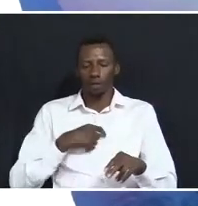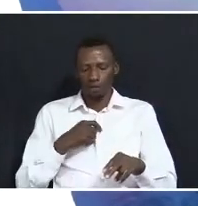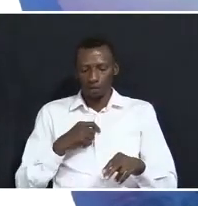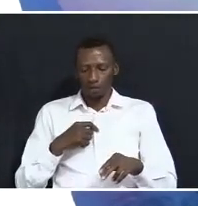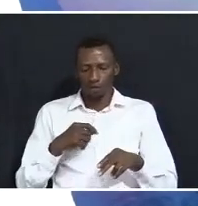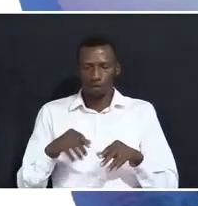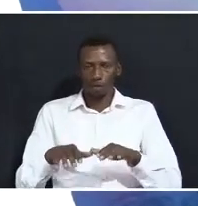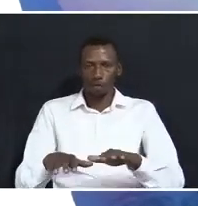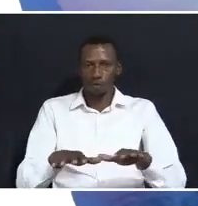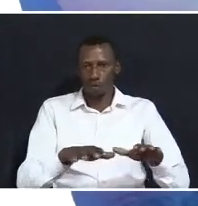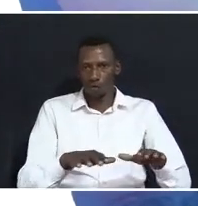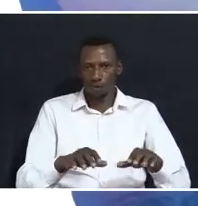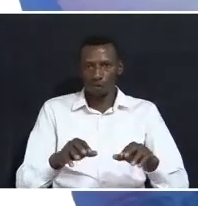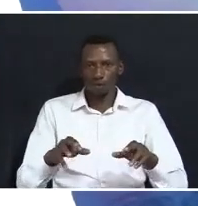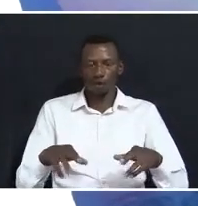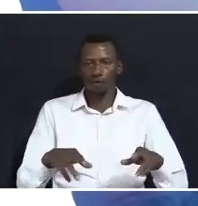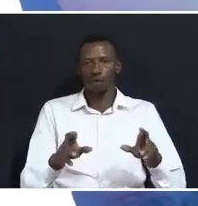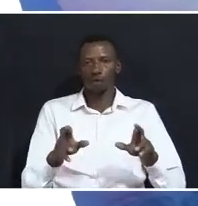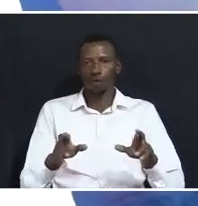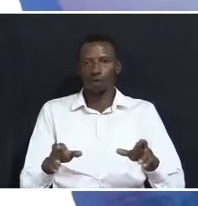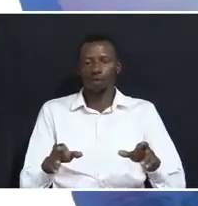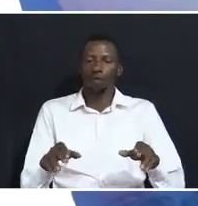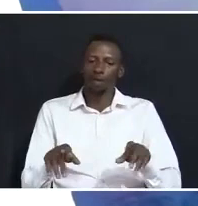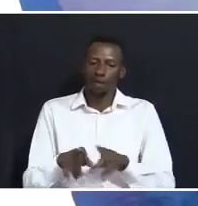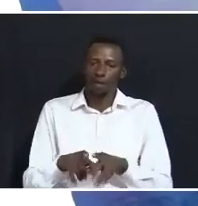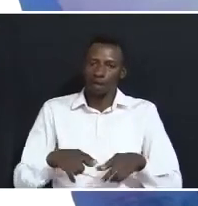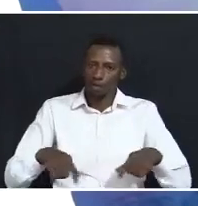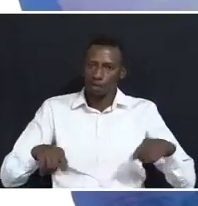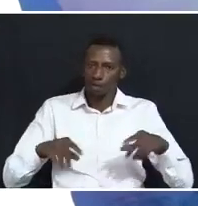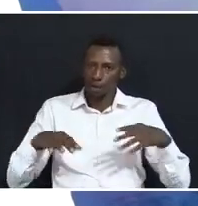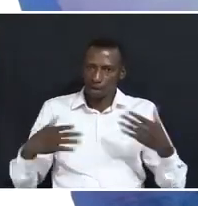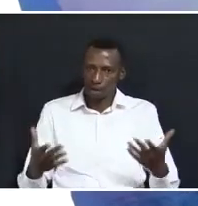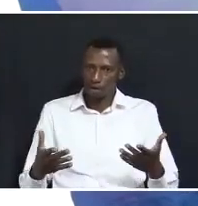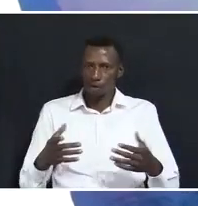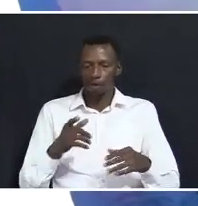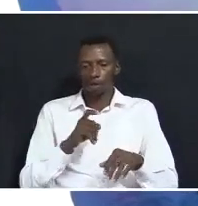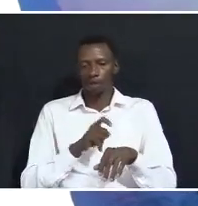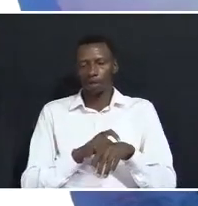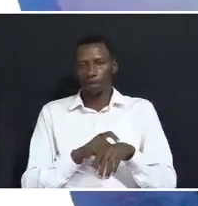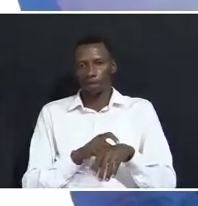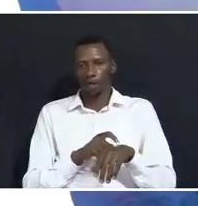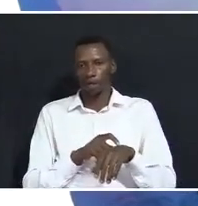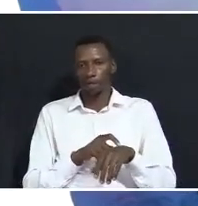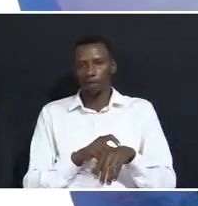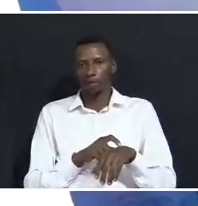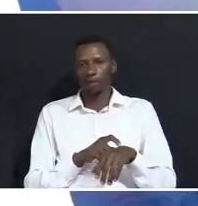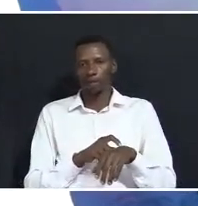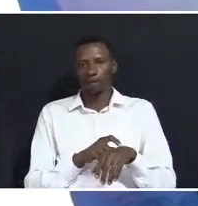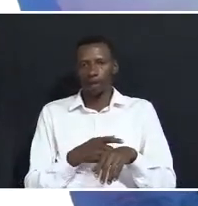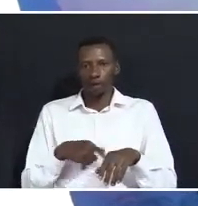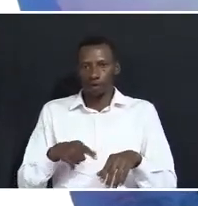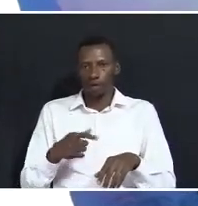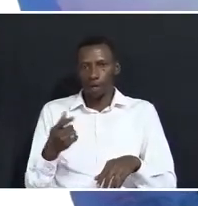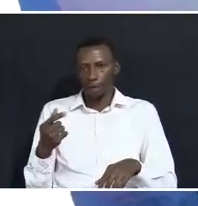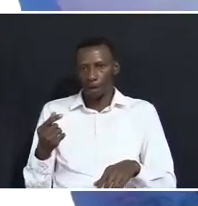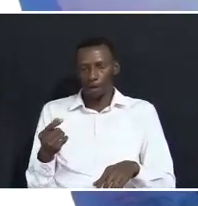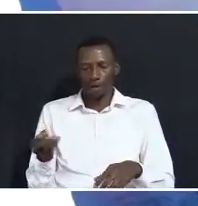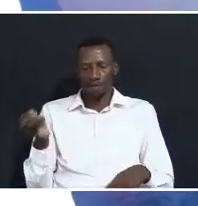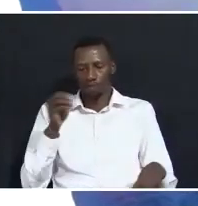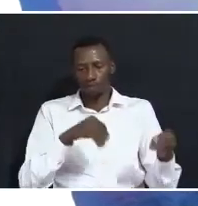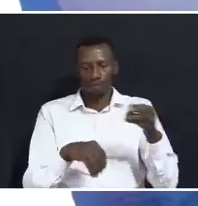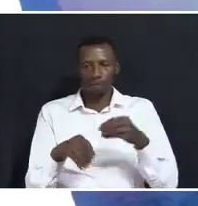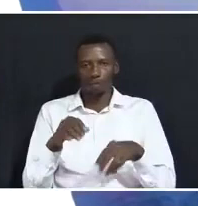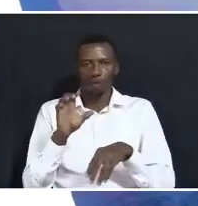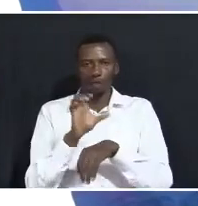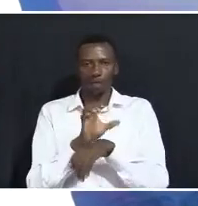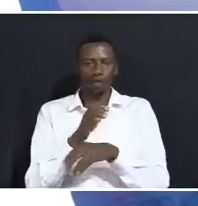do that when we give our resources in the building of the church. You know, the laying of the cabro. That is, those are your clothes that you put there